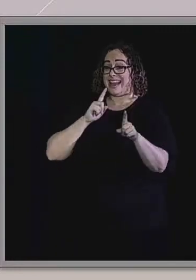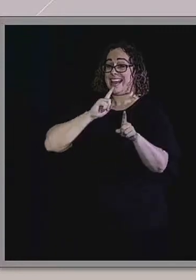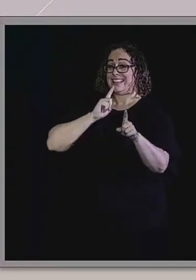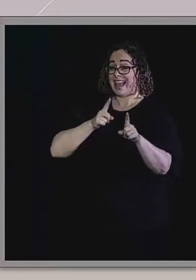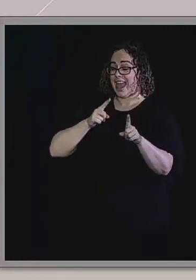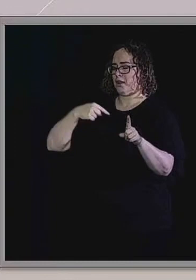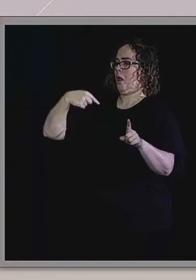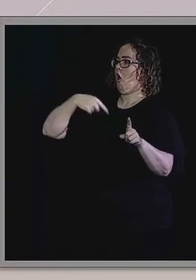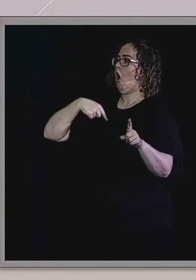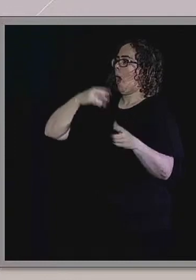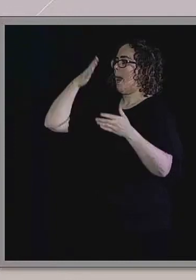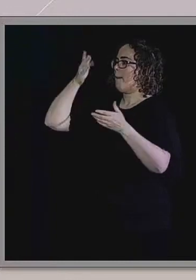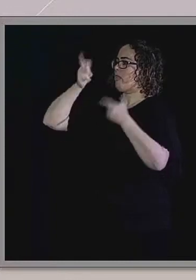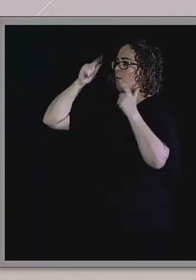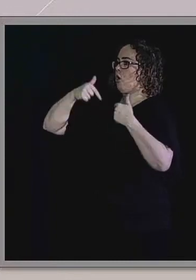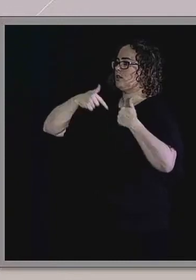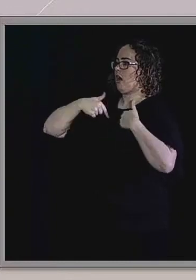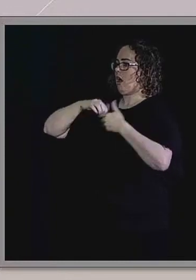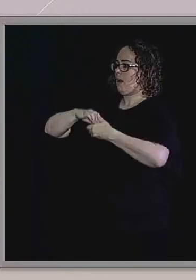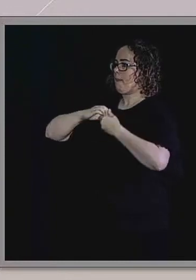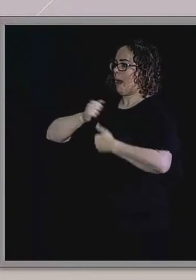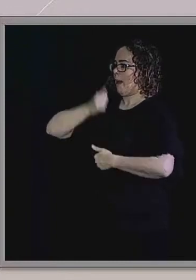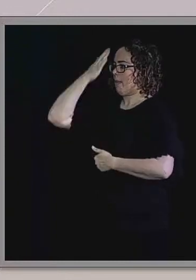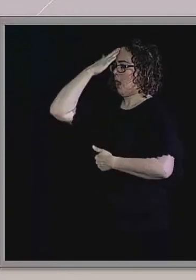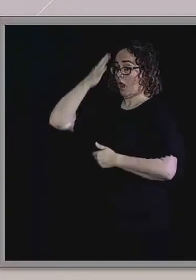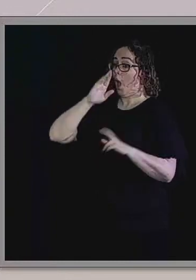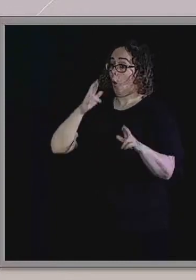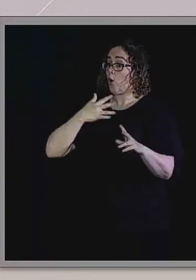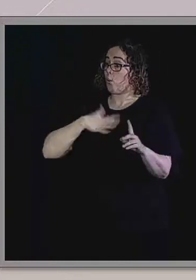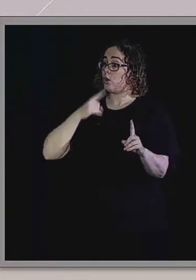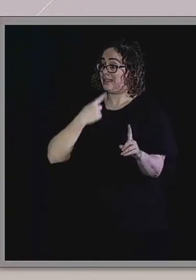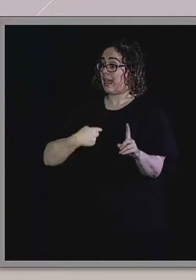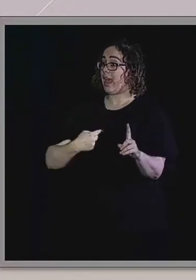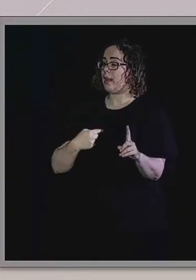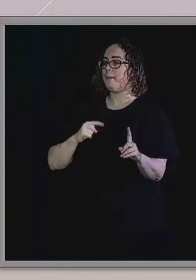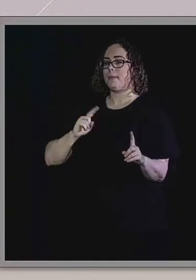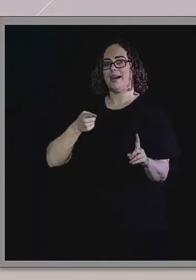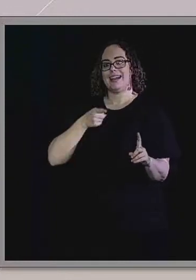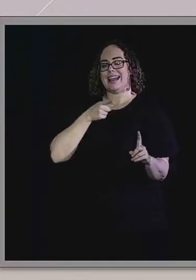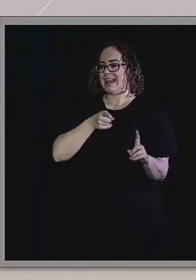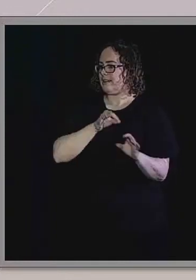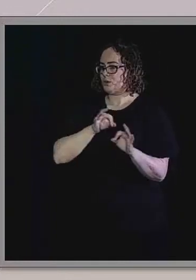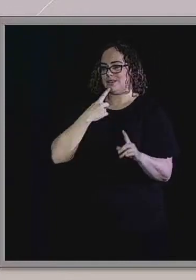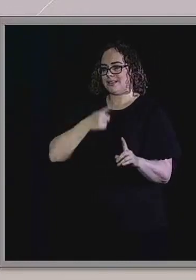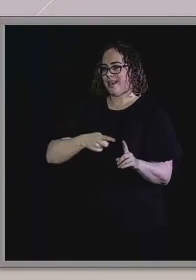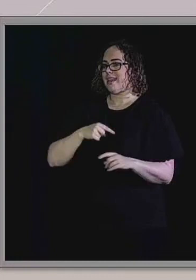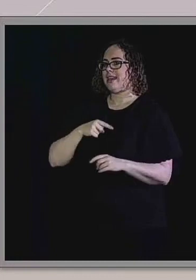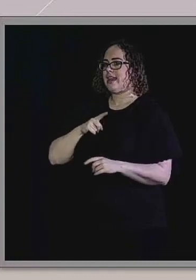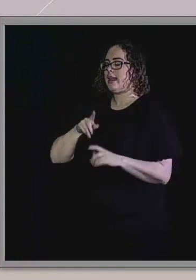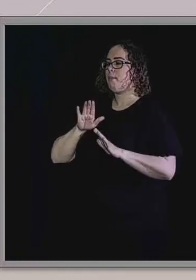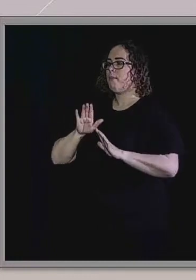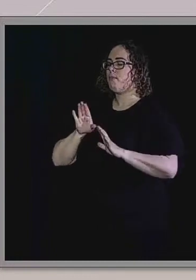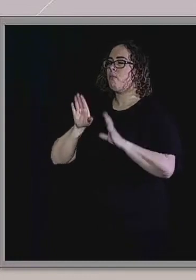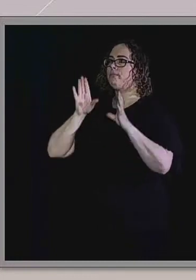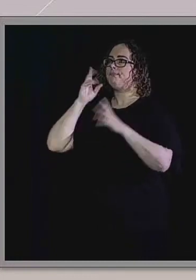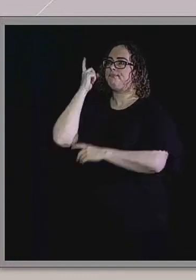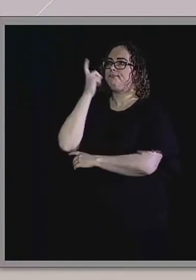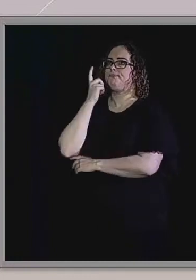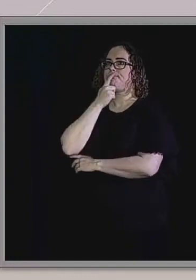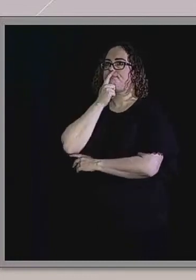elder. But his response to me had me pausing for a bit. And he said, well,